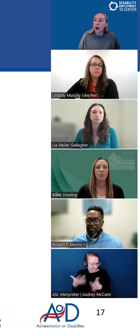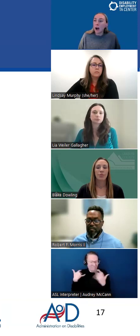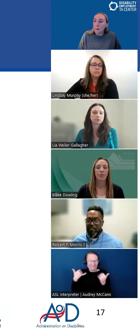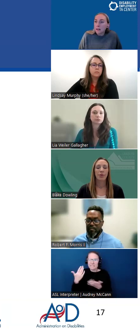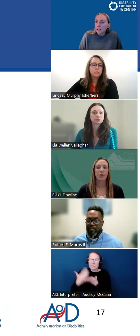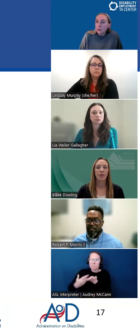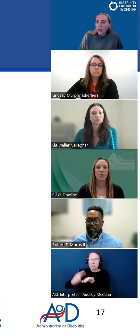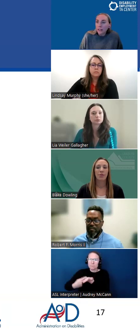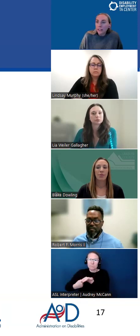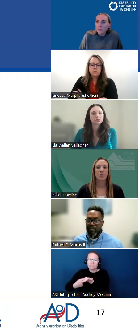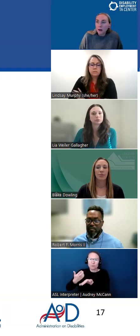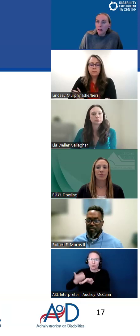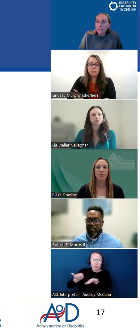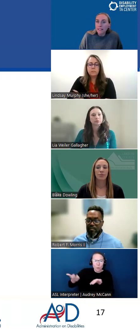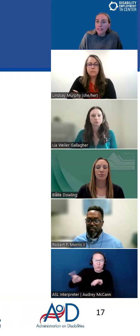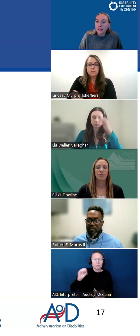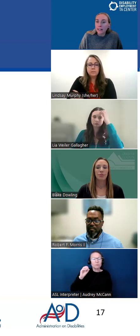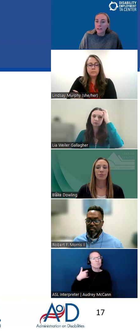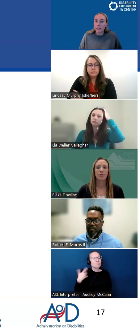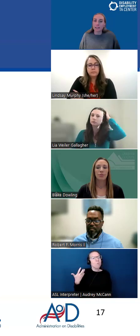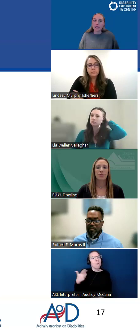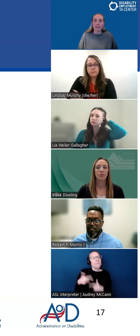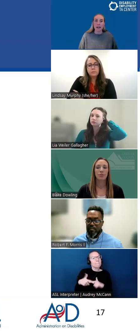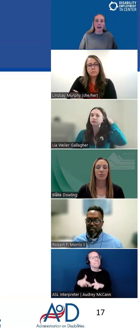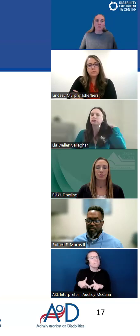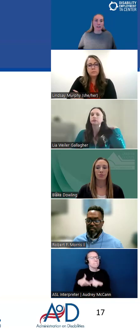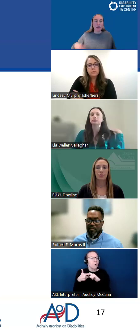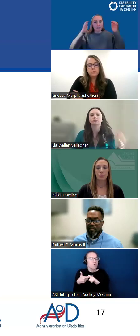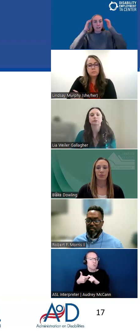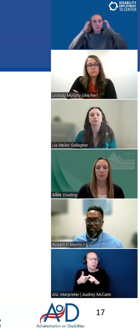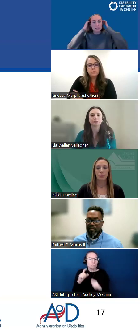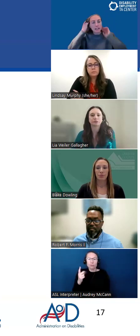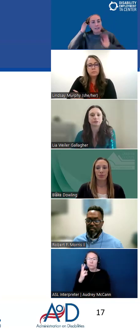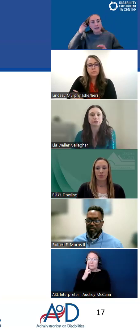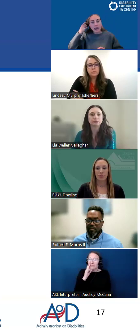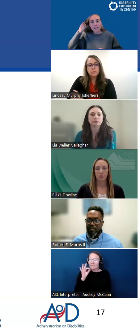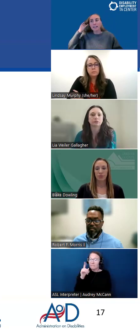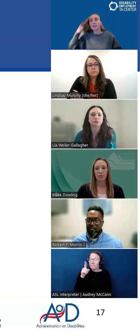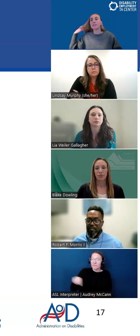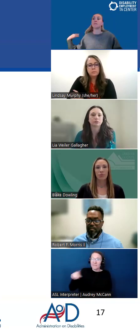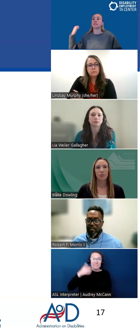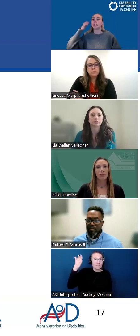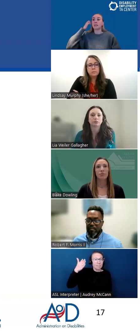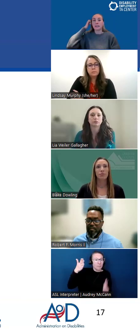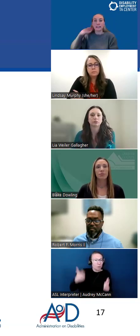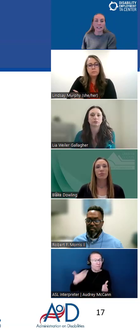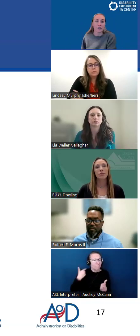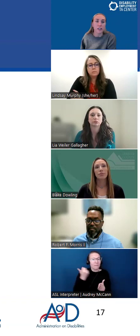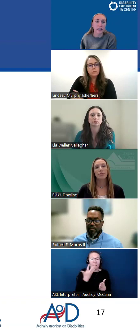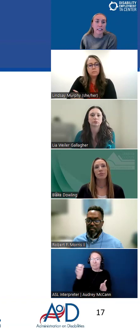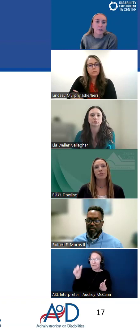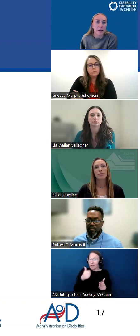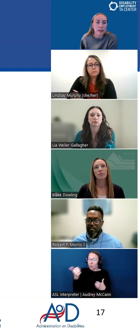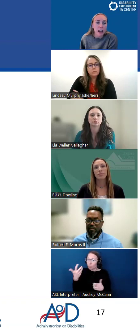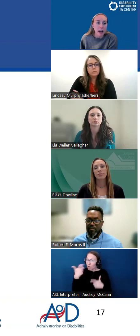through. So I'd like to pause here and just see if any of our speakers have anything else in particular they'd like